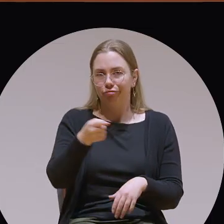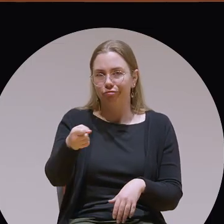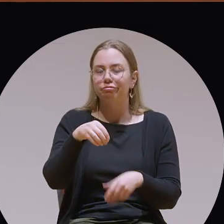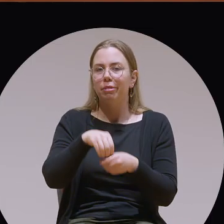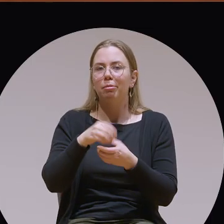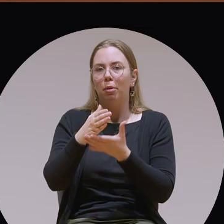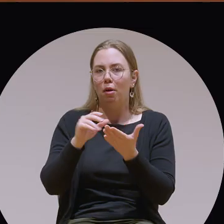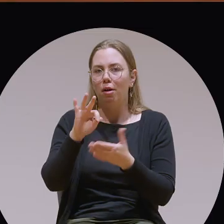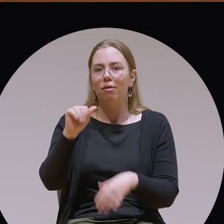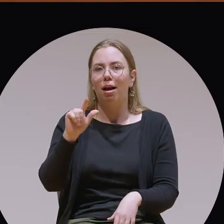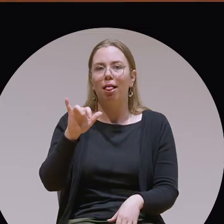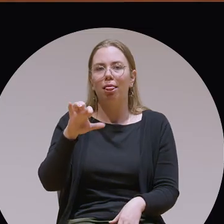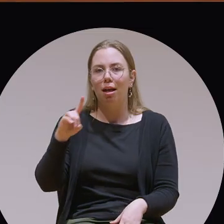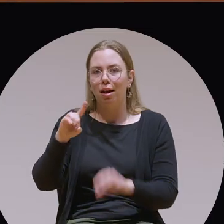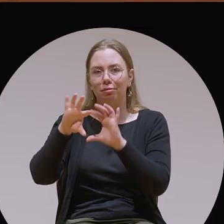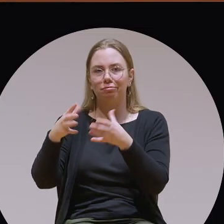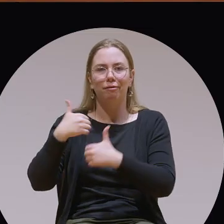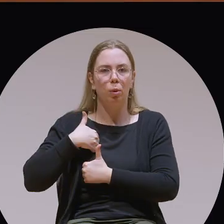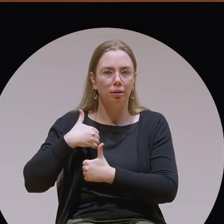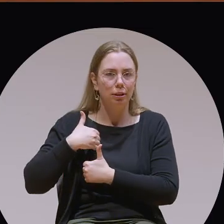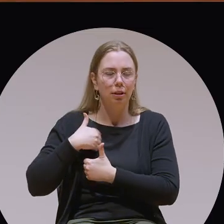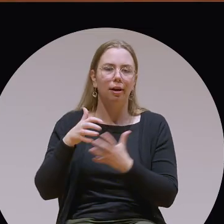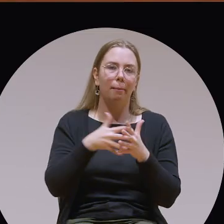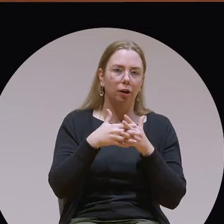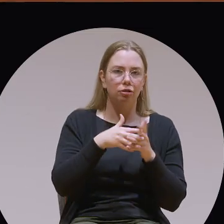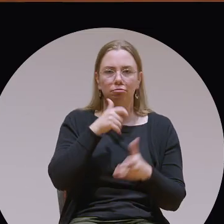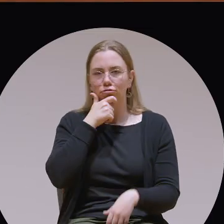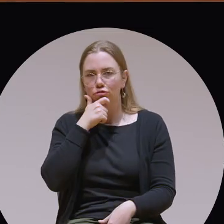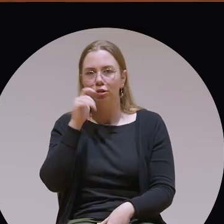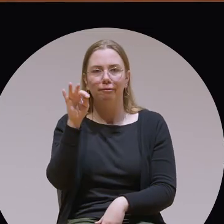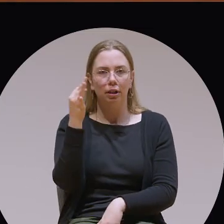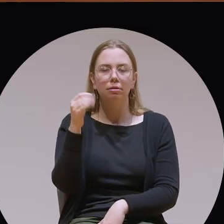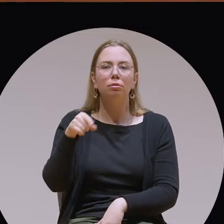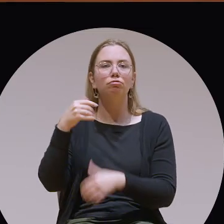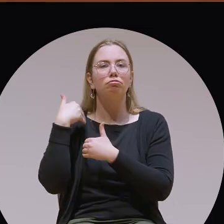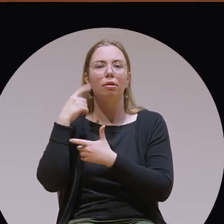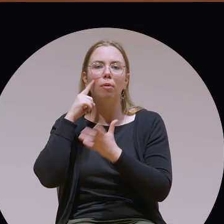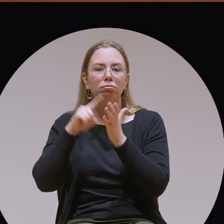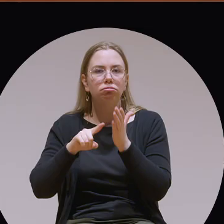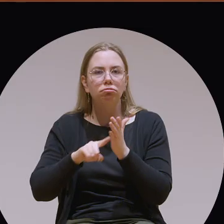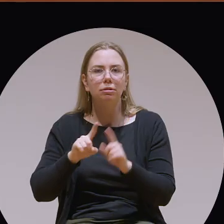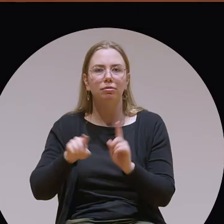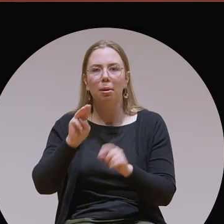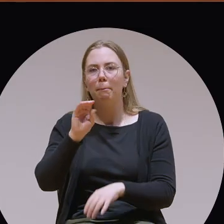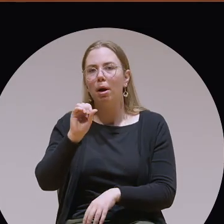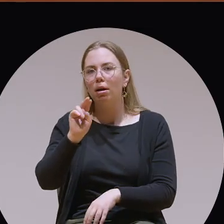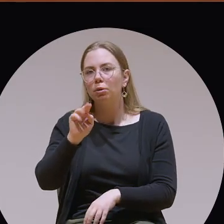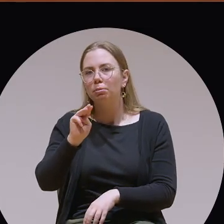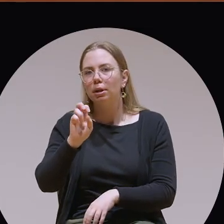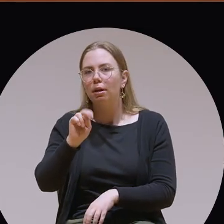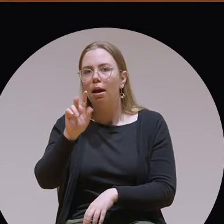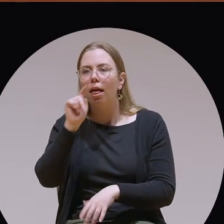Allied forces, the Americans, the British, and the French, called the Monuments officers, Monuments men, typically, who